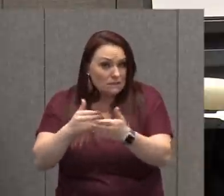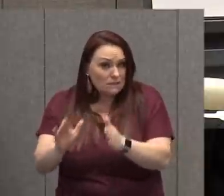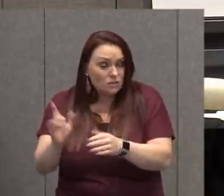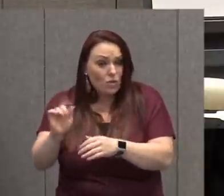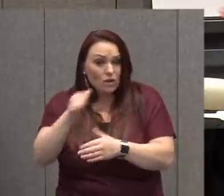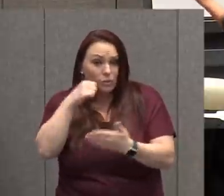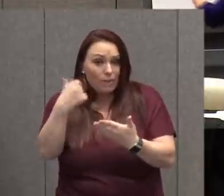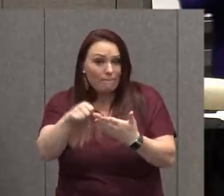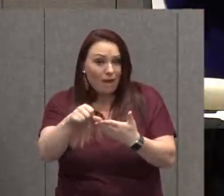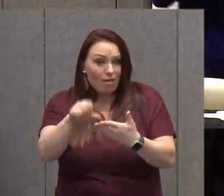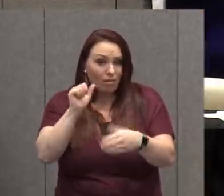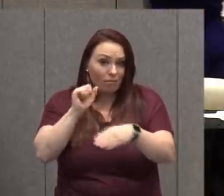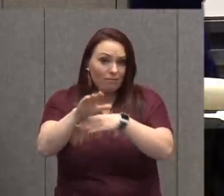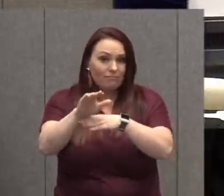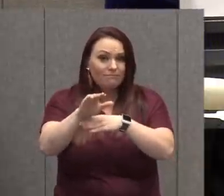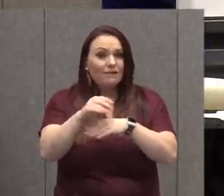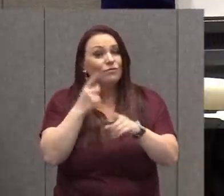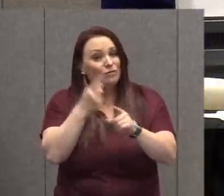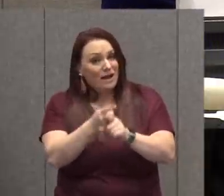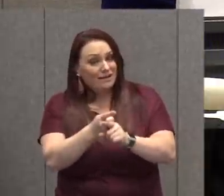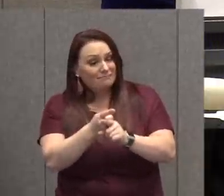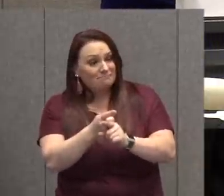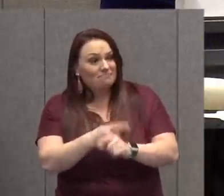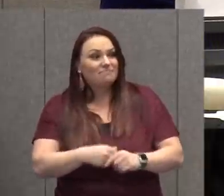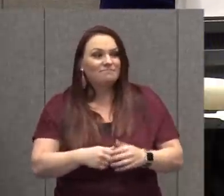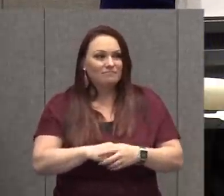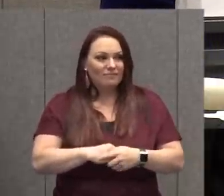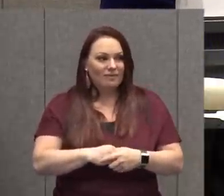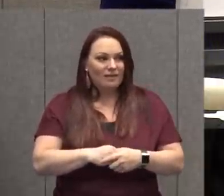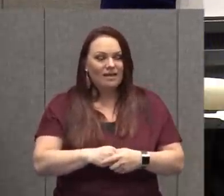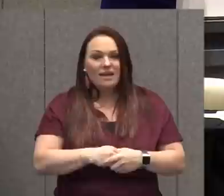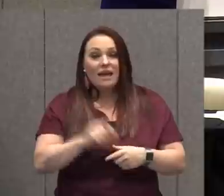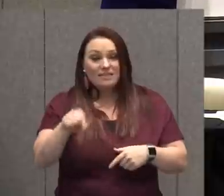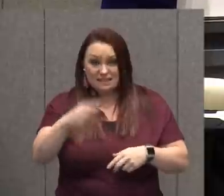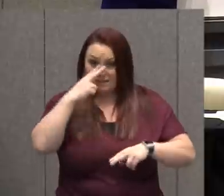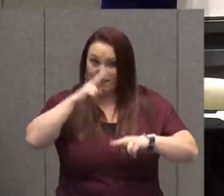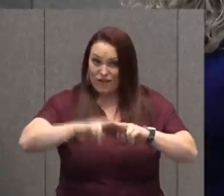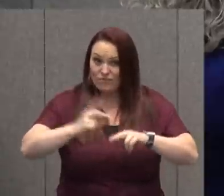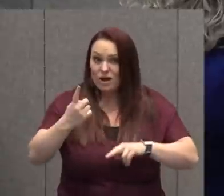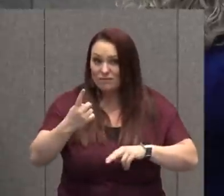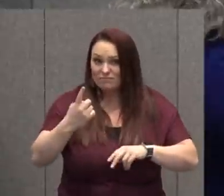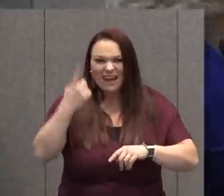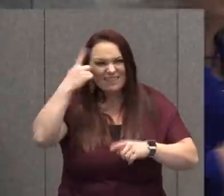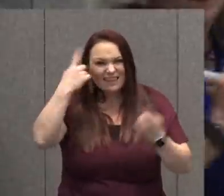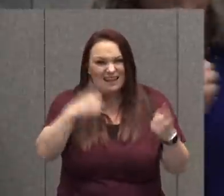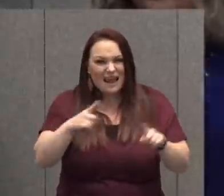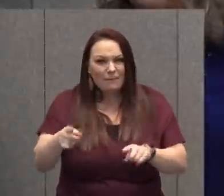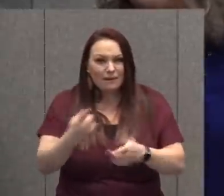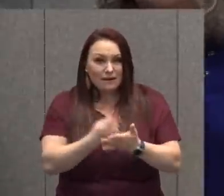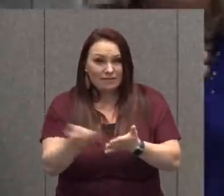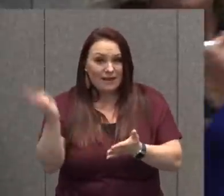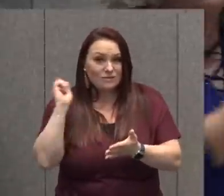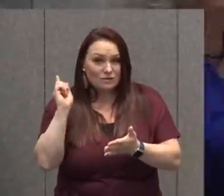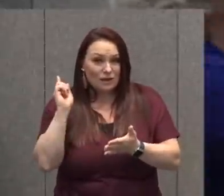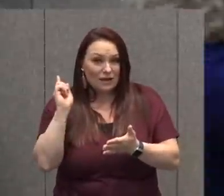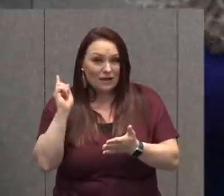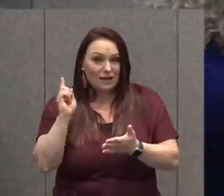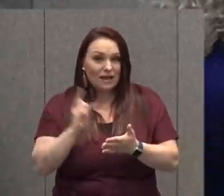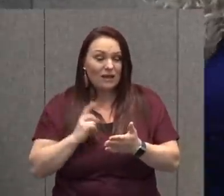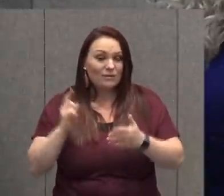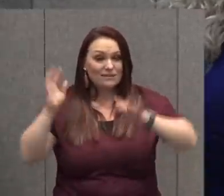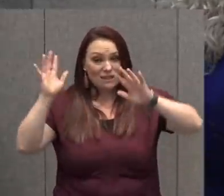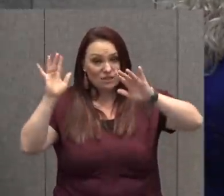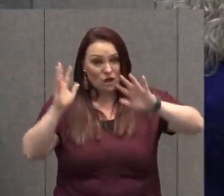this is a fun one. This happened, I think it was last week. We had a little bit of snow, but it wasn't